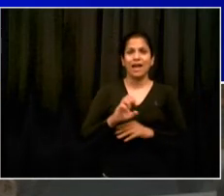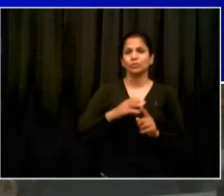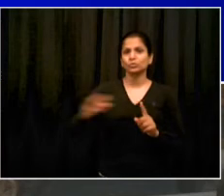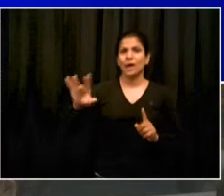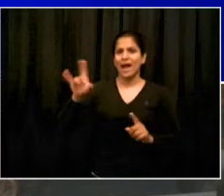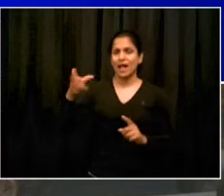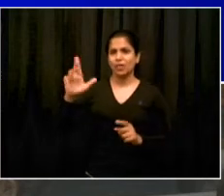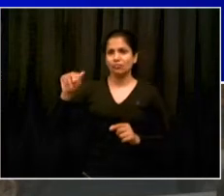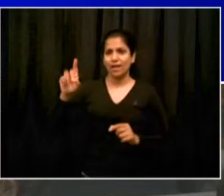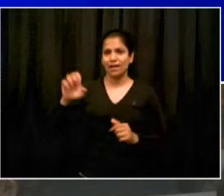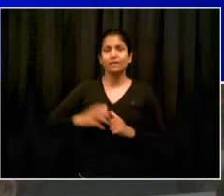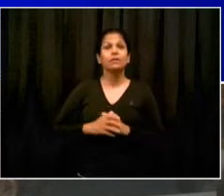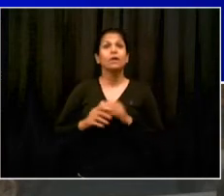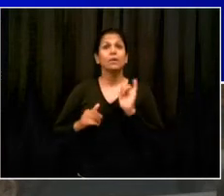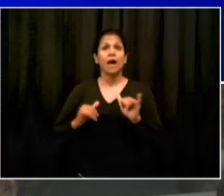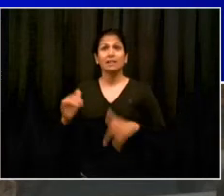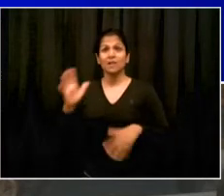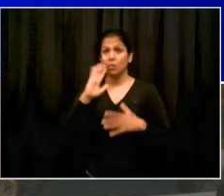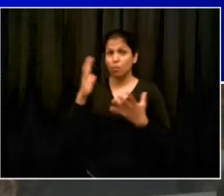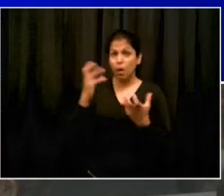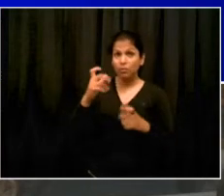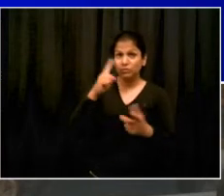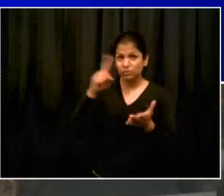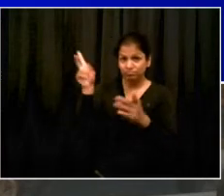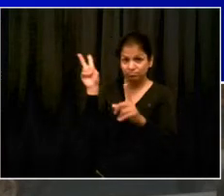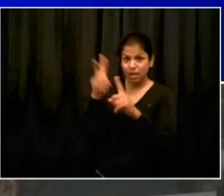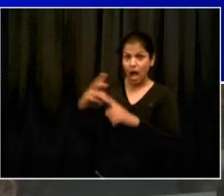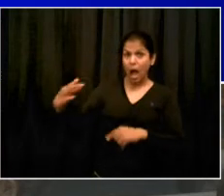when kids are not in school can apply at